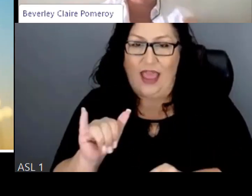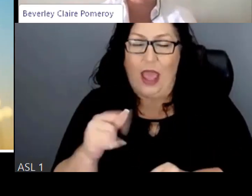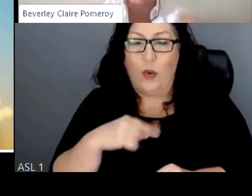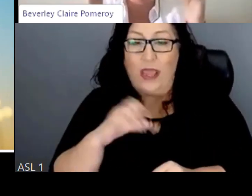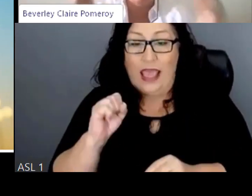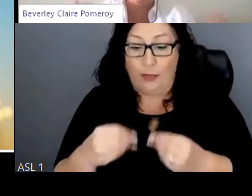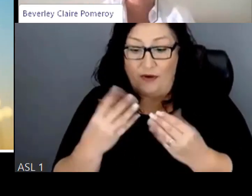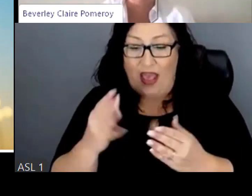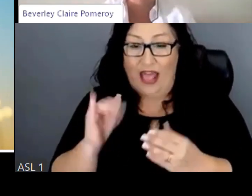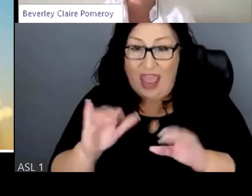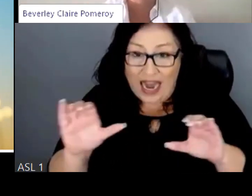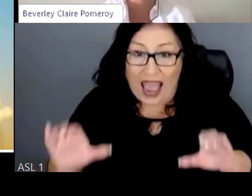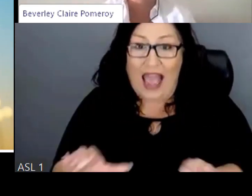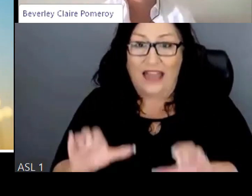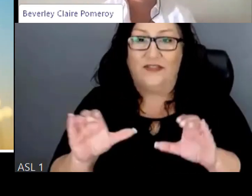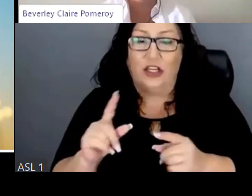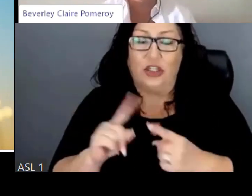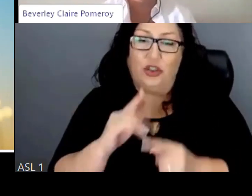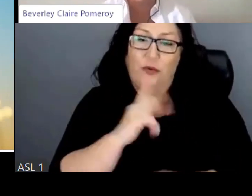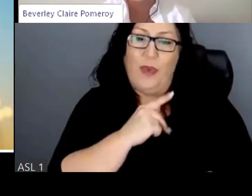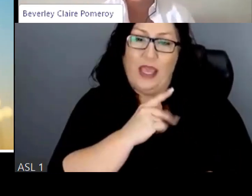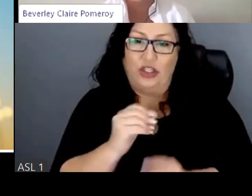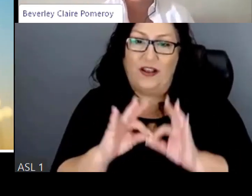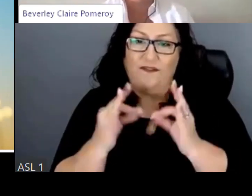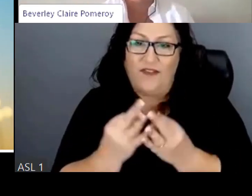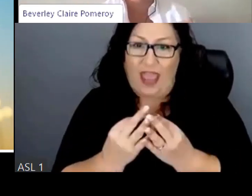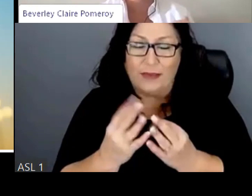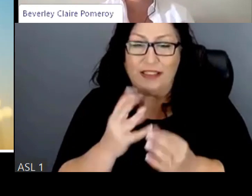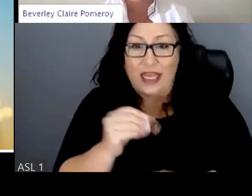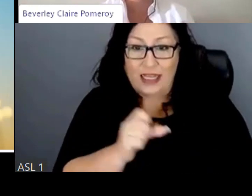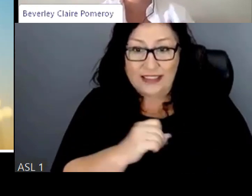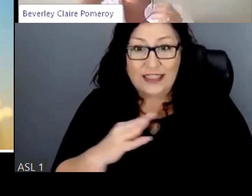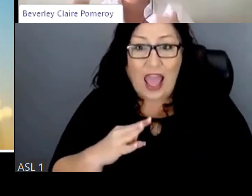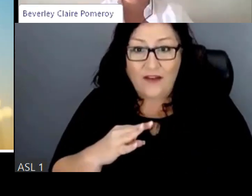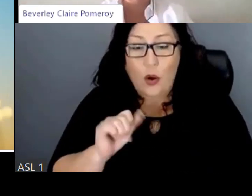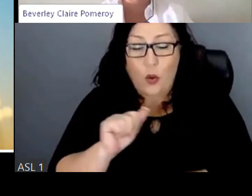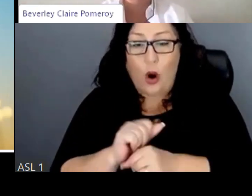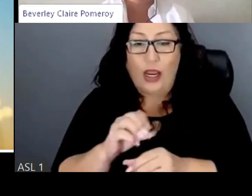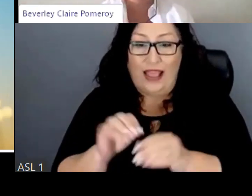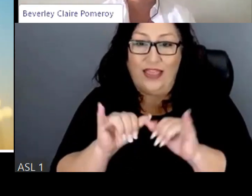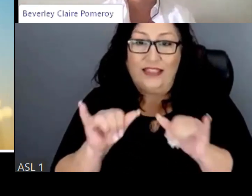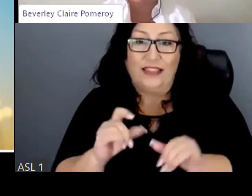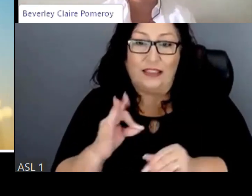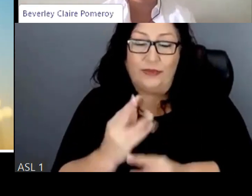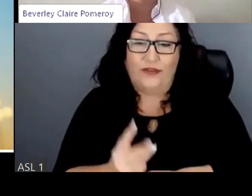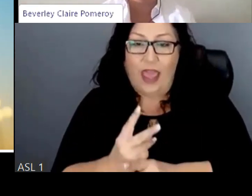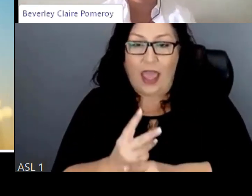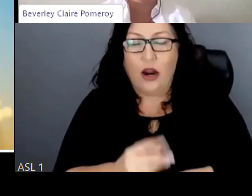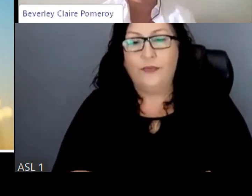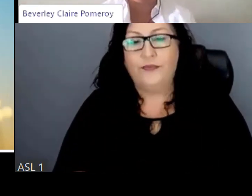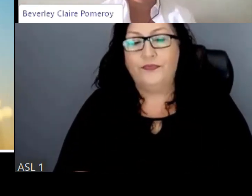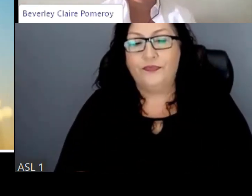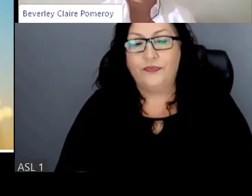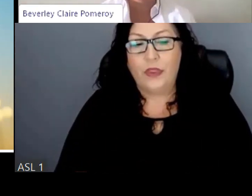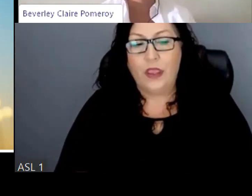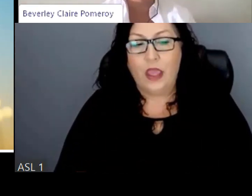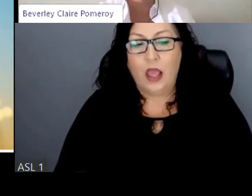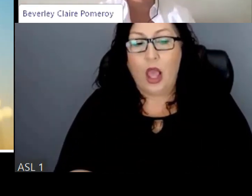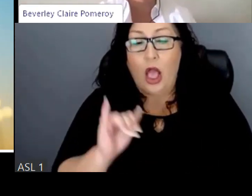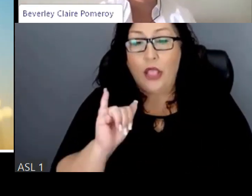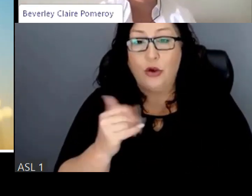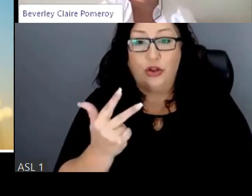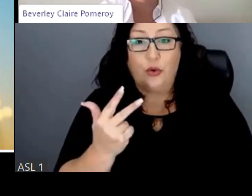can provide that activation to patients and families and natural supports and to staff working in these systems of care. And those